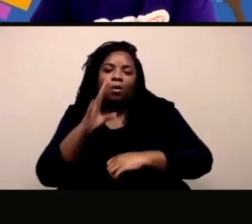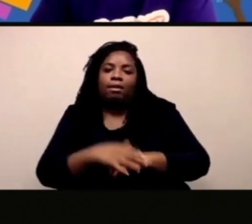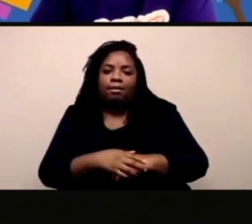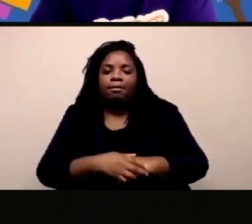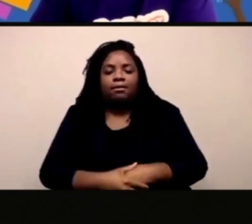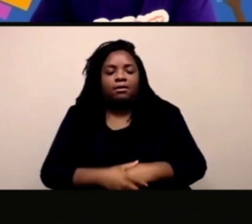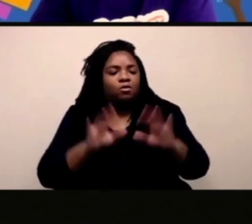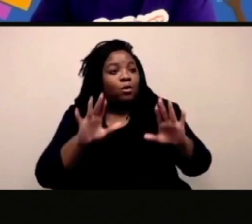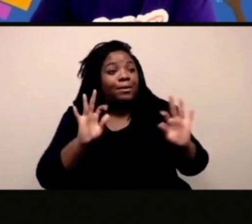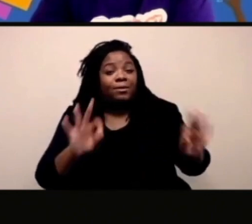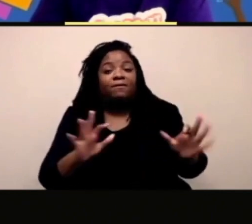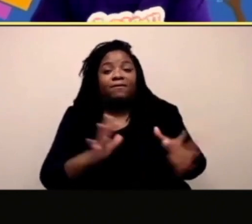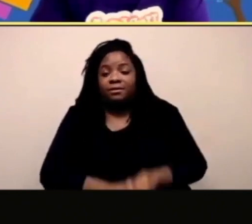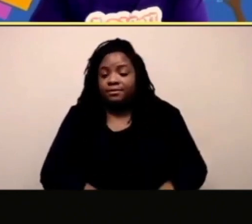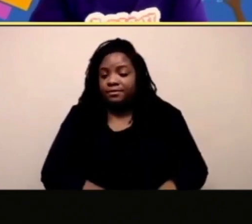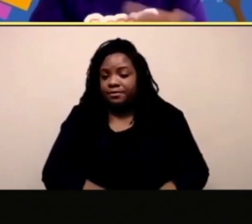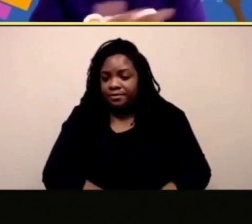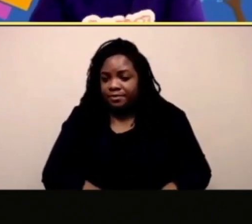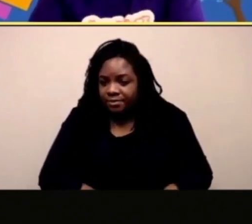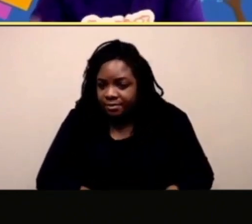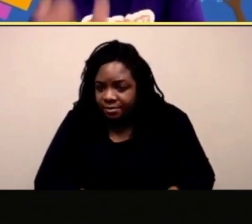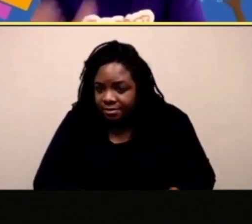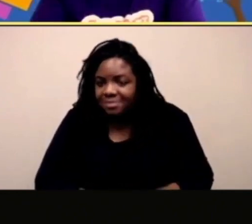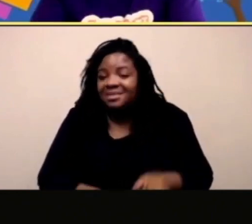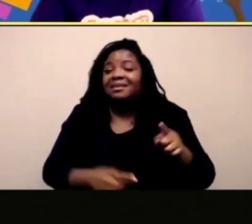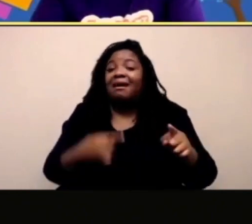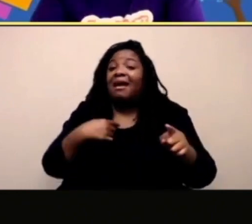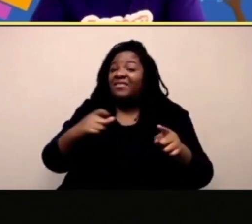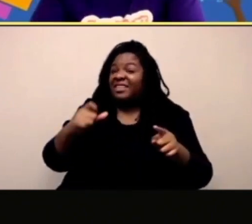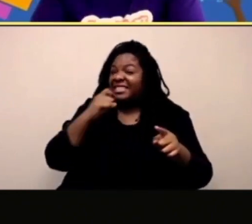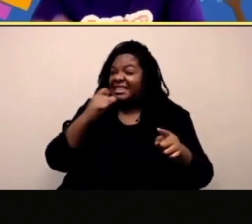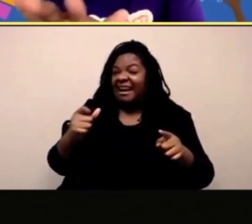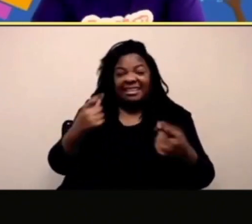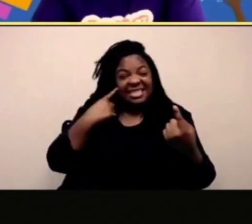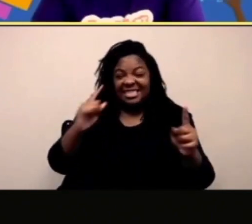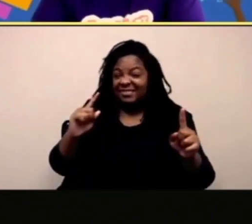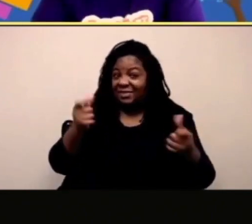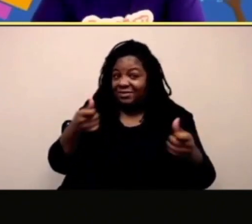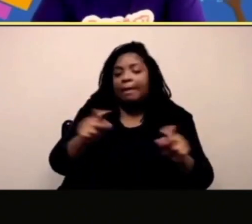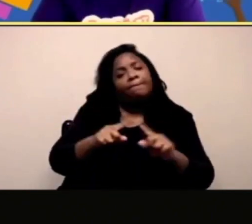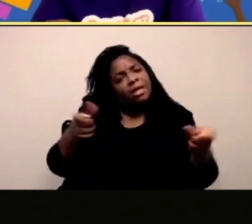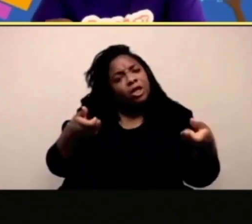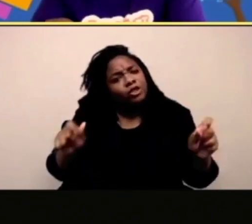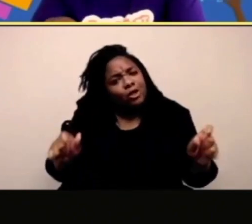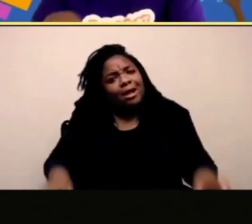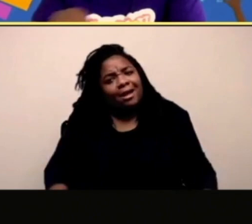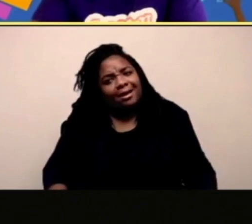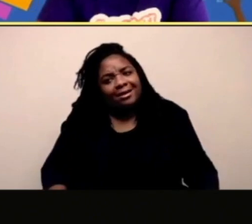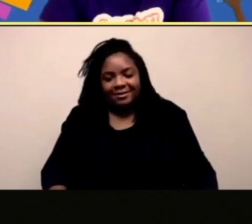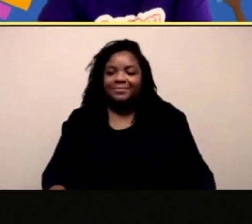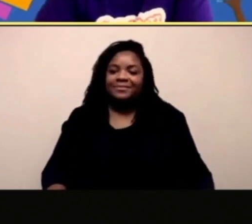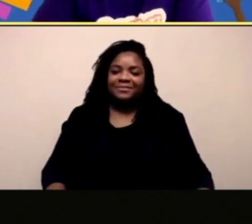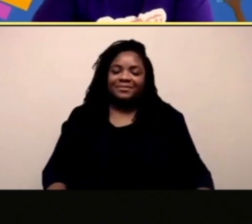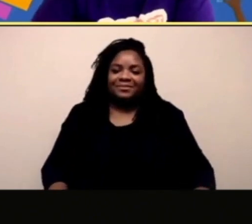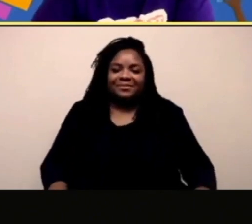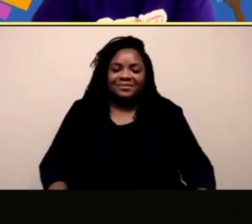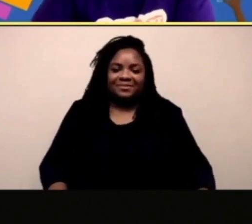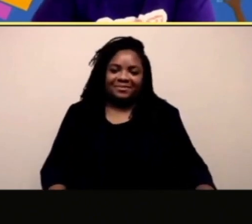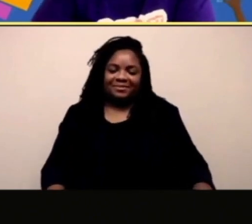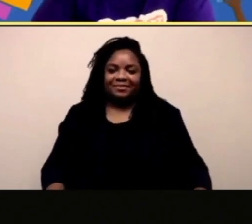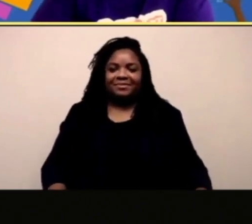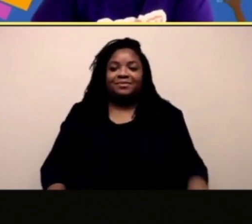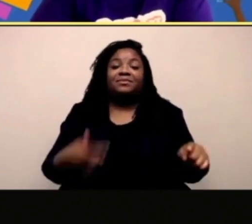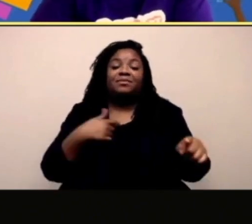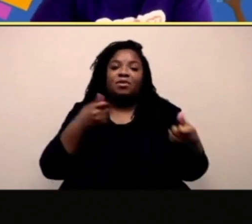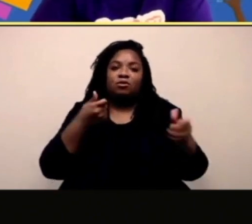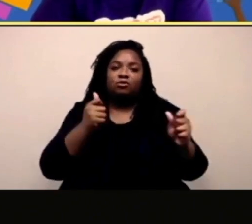great, perfect. I have an unsuccessful attempt, but it was an attempt where yes, perfect. I was